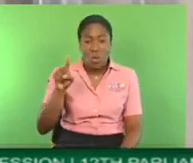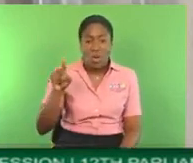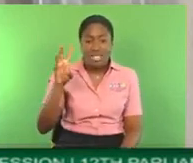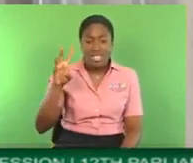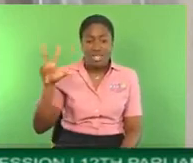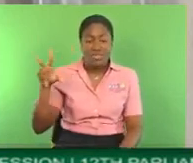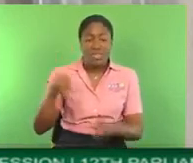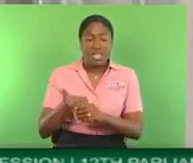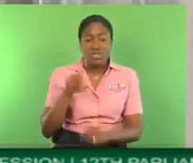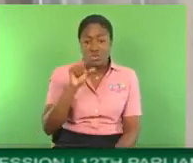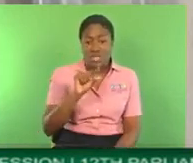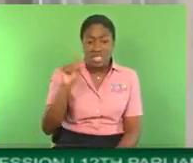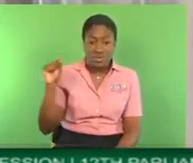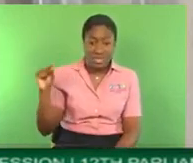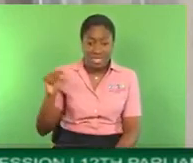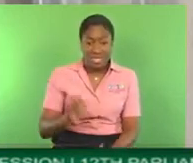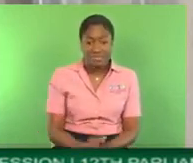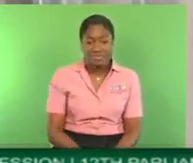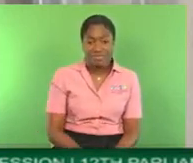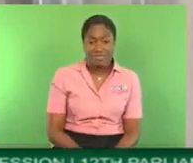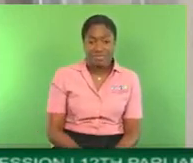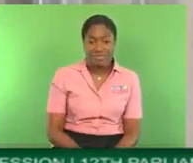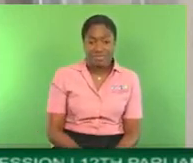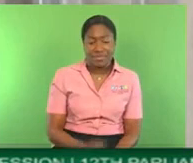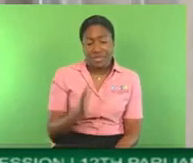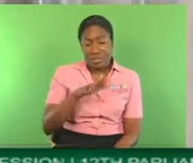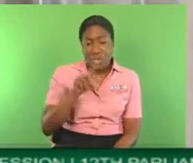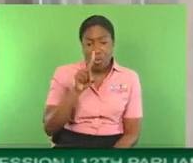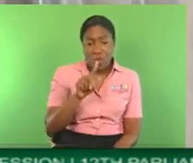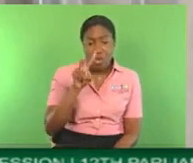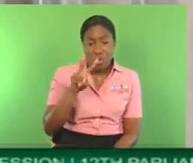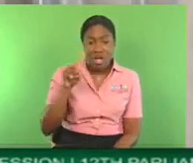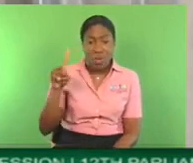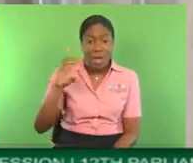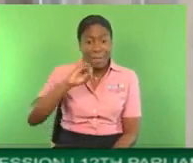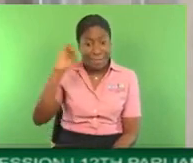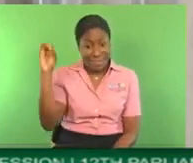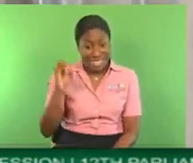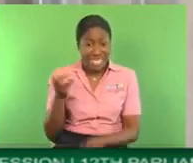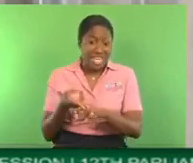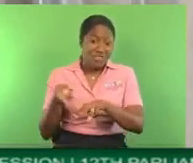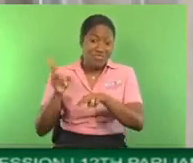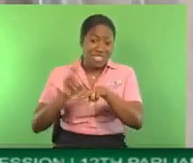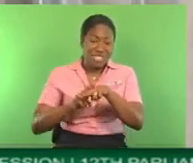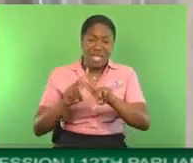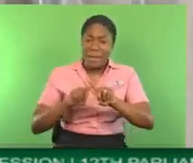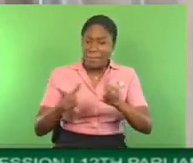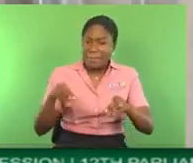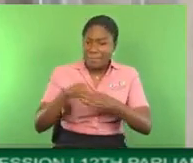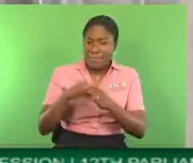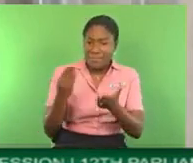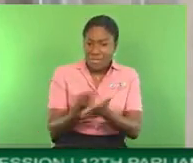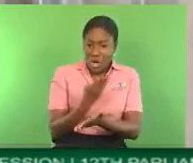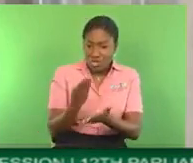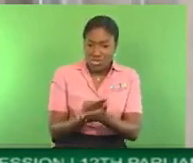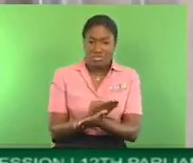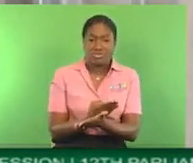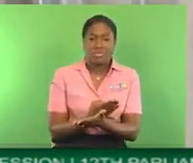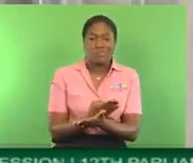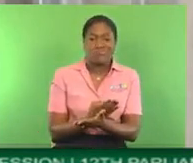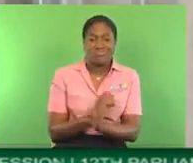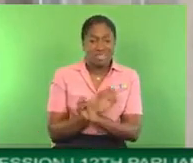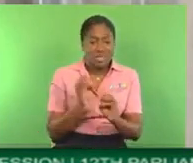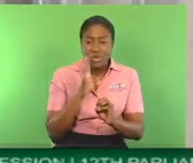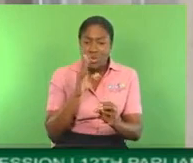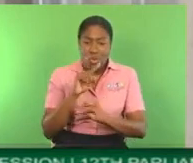54,163 in 2020, an increase of 121%. However, in this budget statement, there's little to none mention